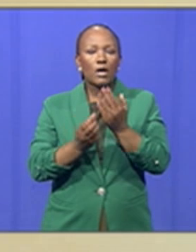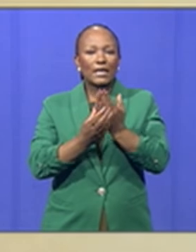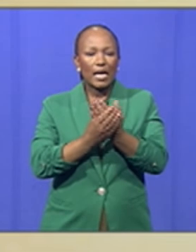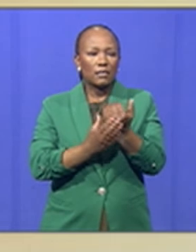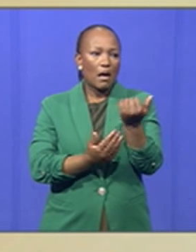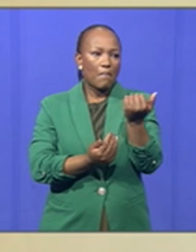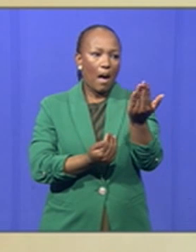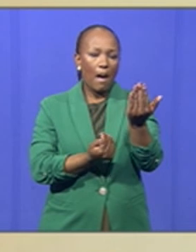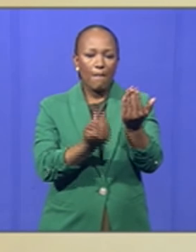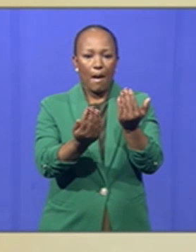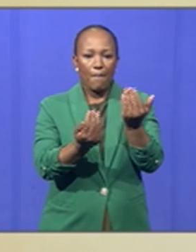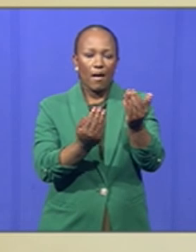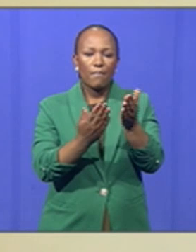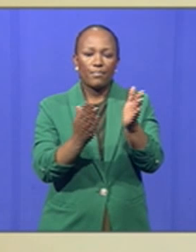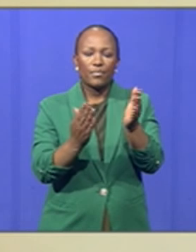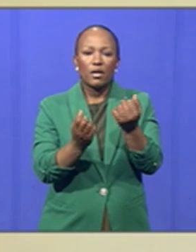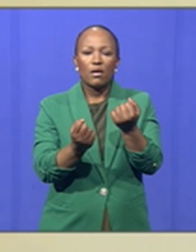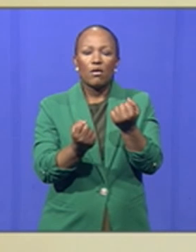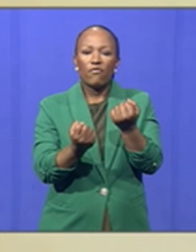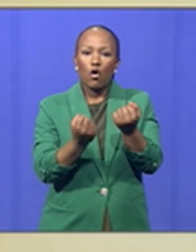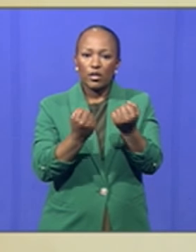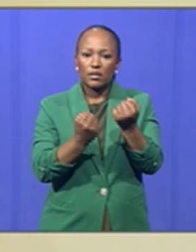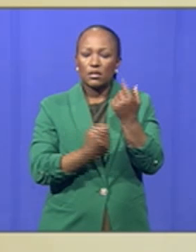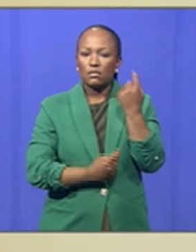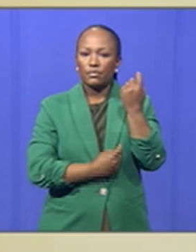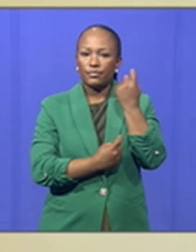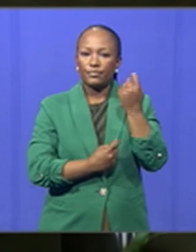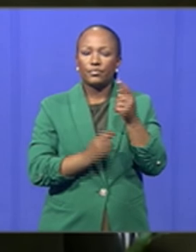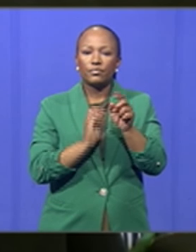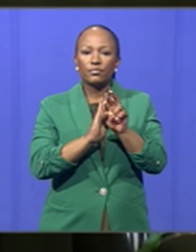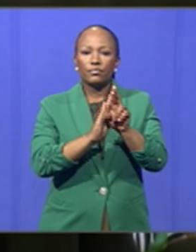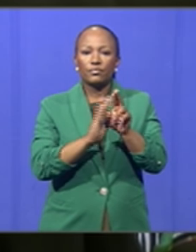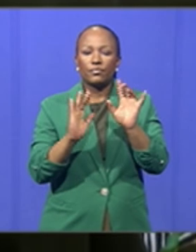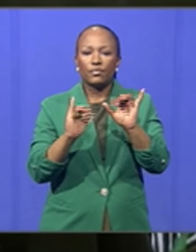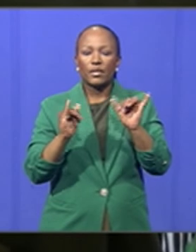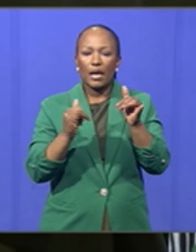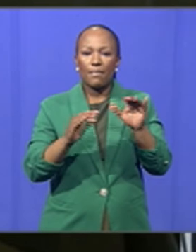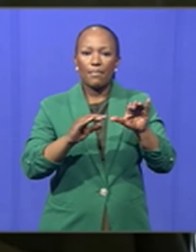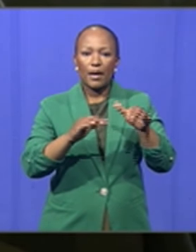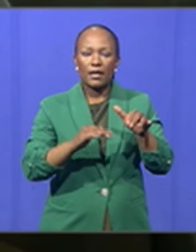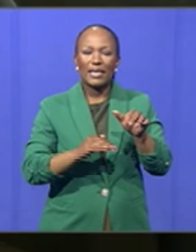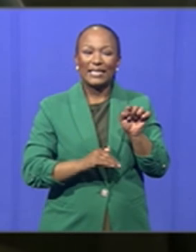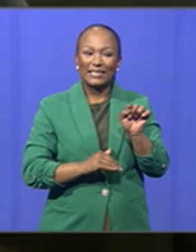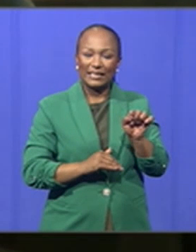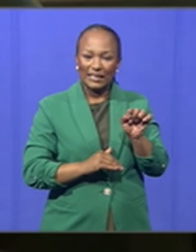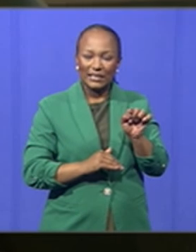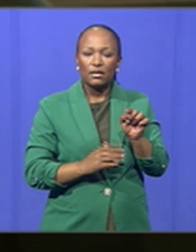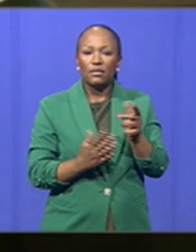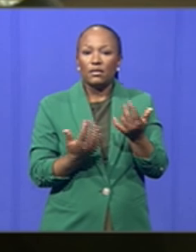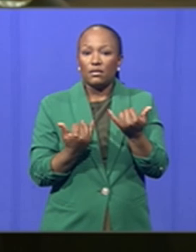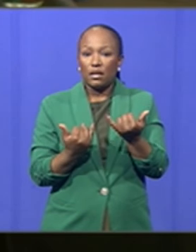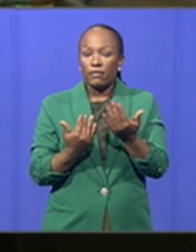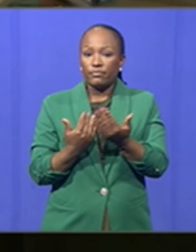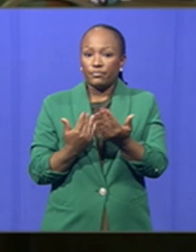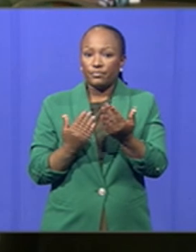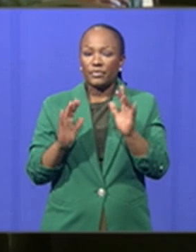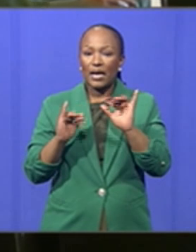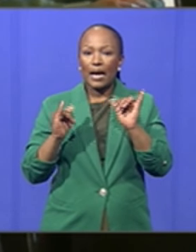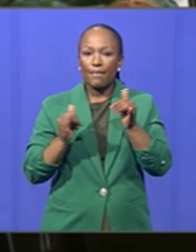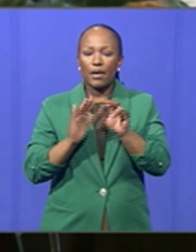kwa kgotlatshekelo kgolo ya polokwane kgatlhanong le setlhophana sa baemedi ba khamphani ya Makgoba Mamphoku mme gape baemedi ba